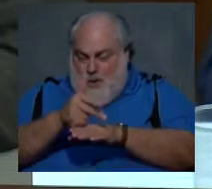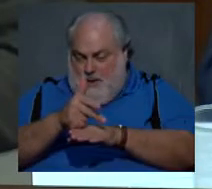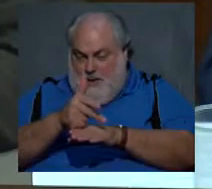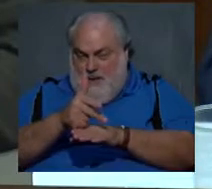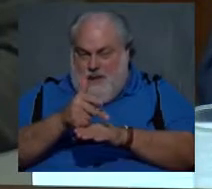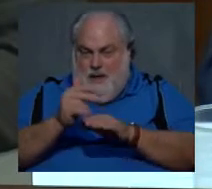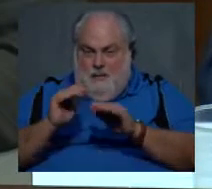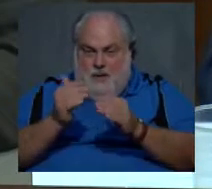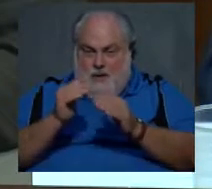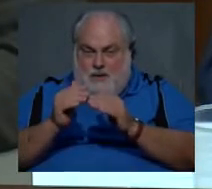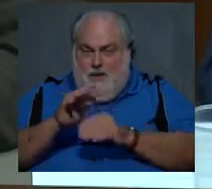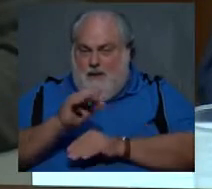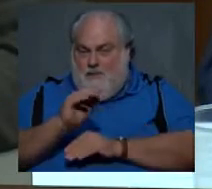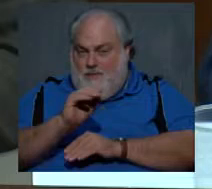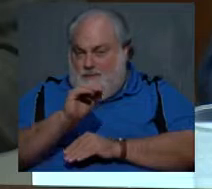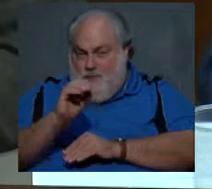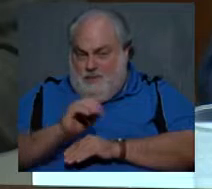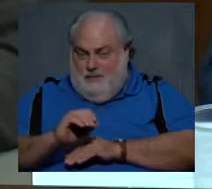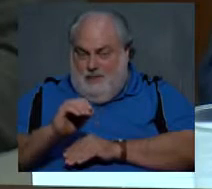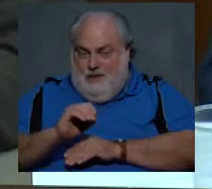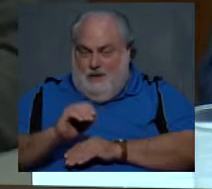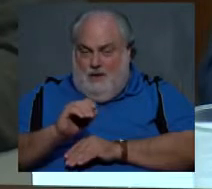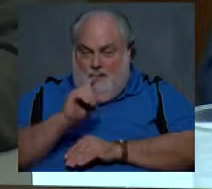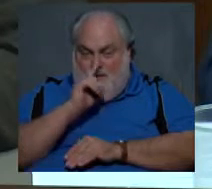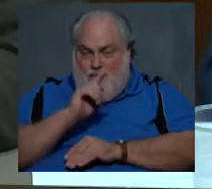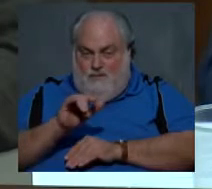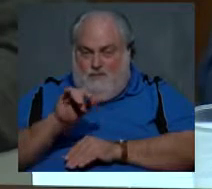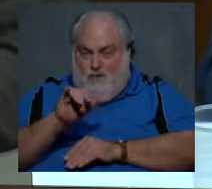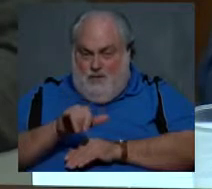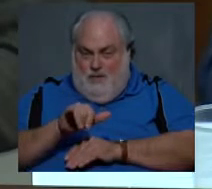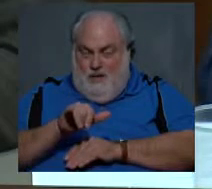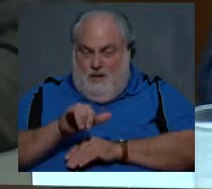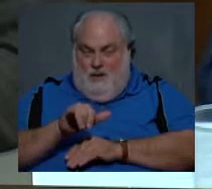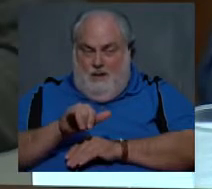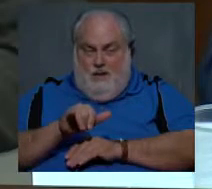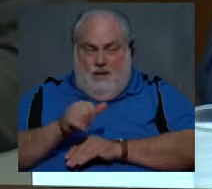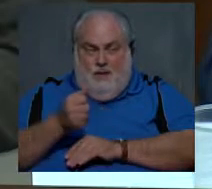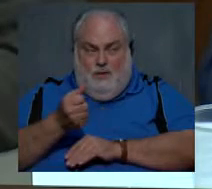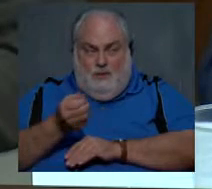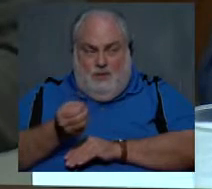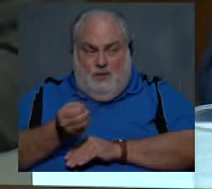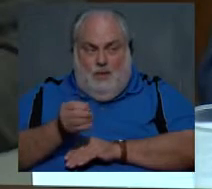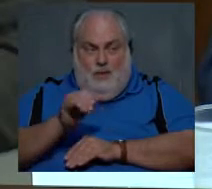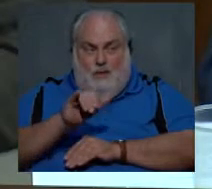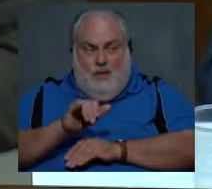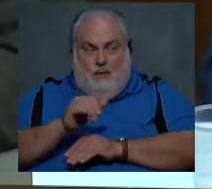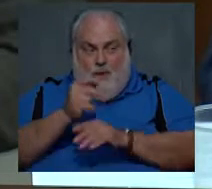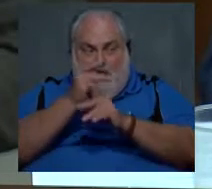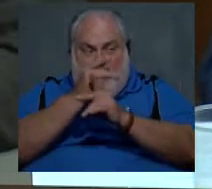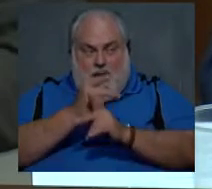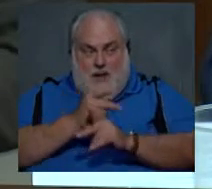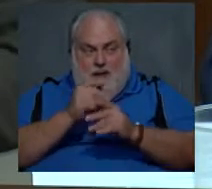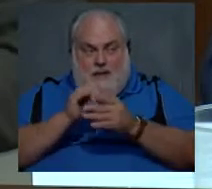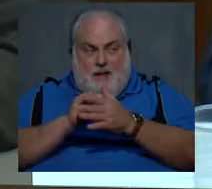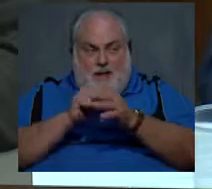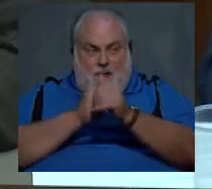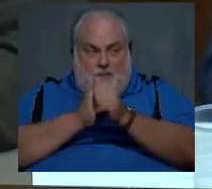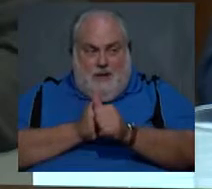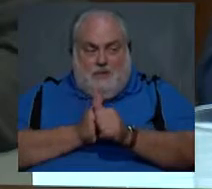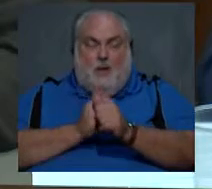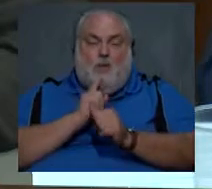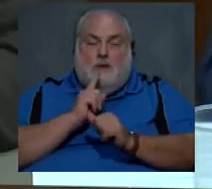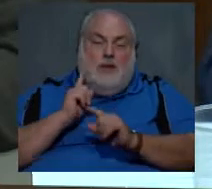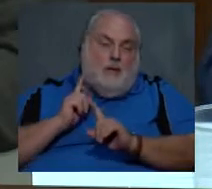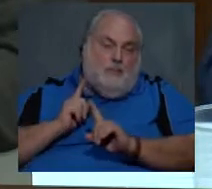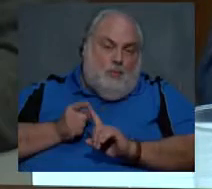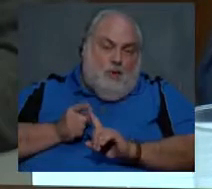space, 50% reduced for that. And so that's what we calculate this stuff based on. And there was a point